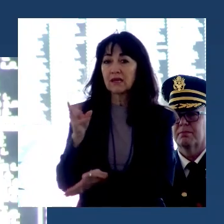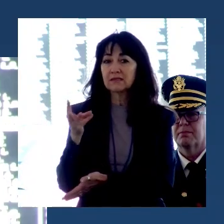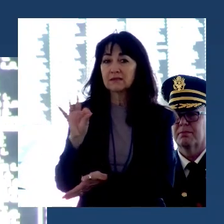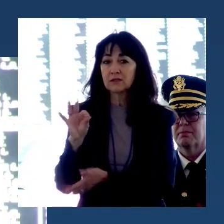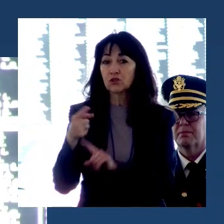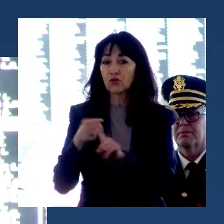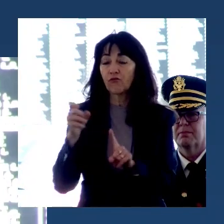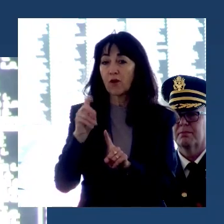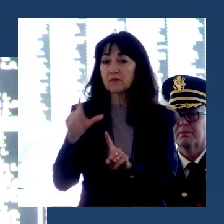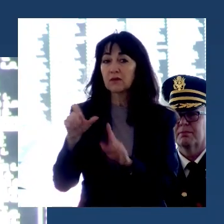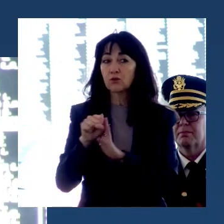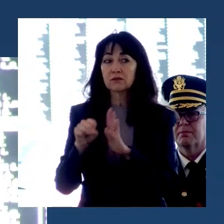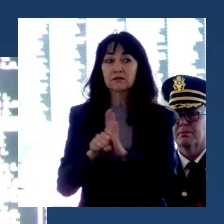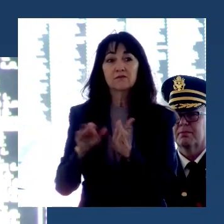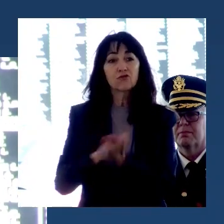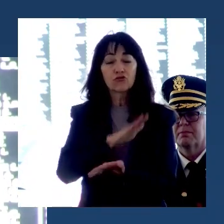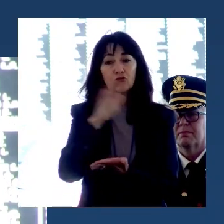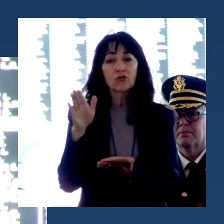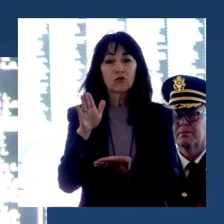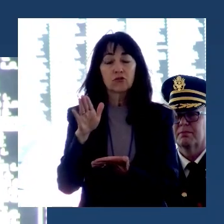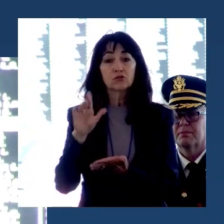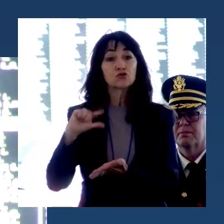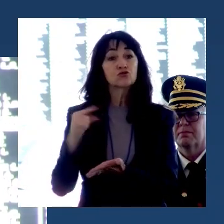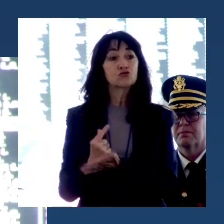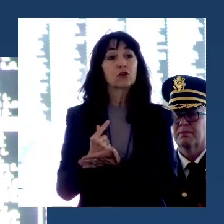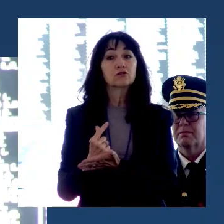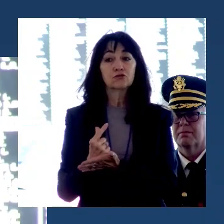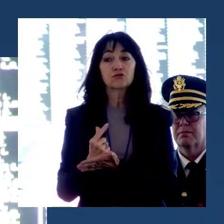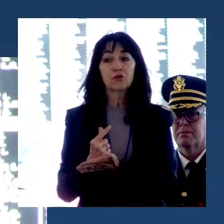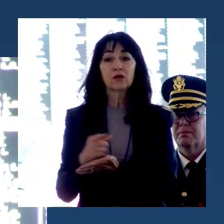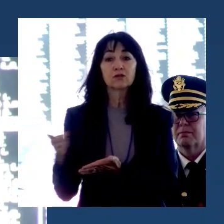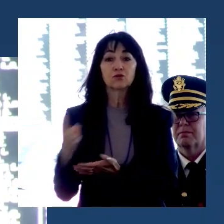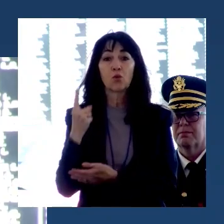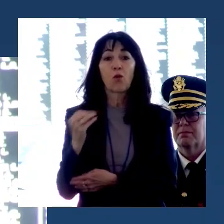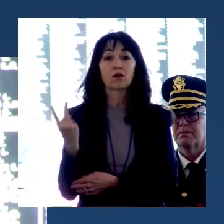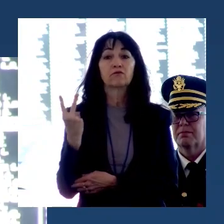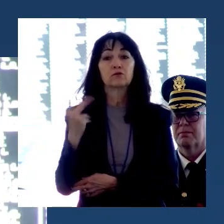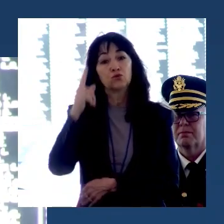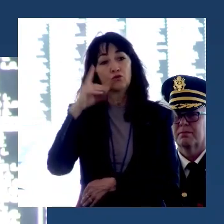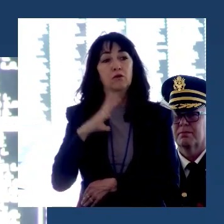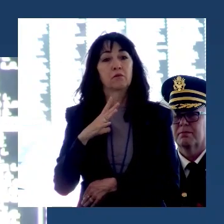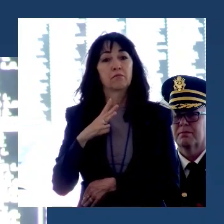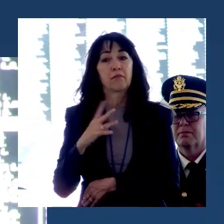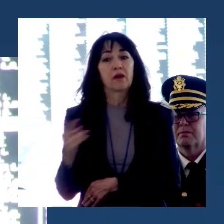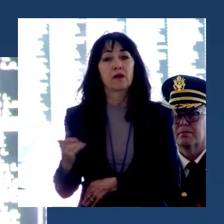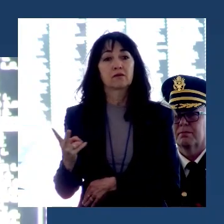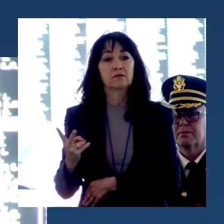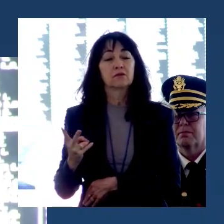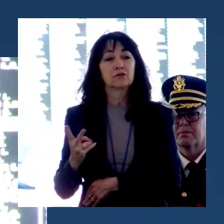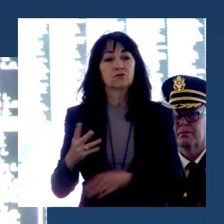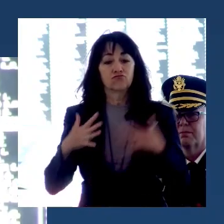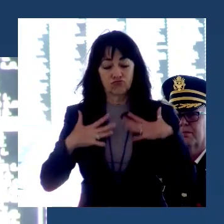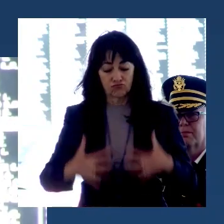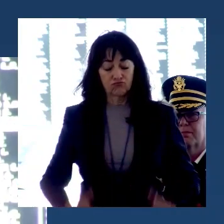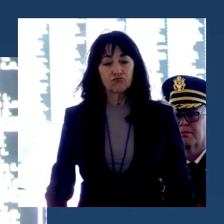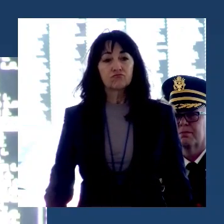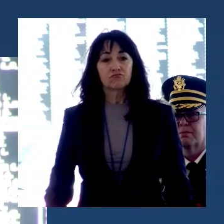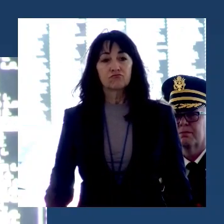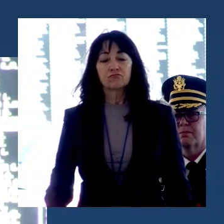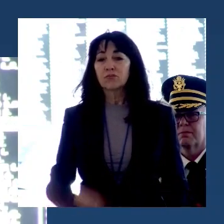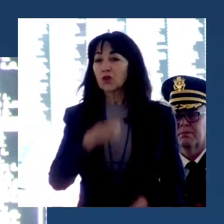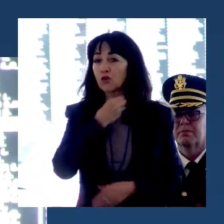Delaware State College. And at graduation, he was one of two men dressed in his Marine Corps white